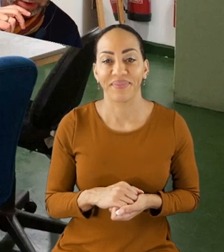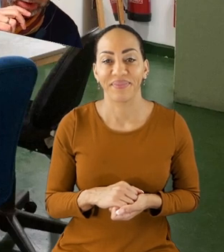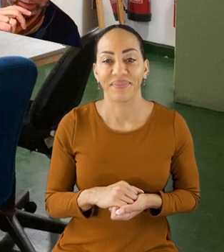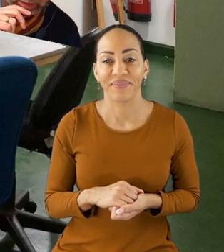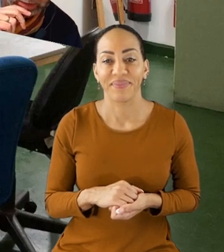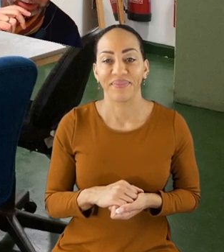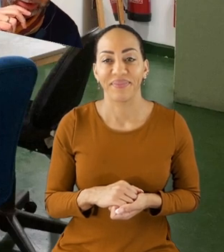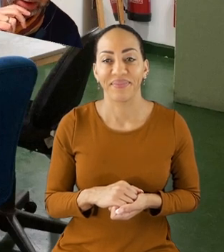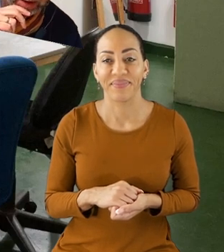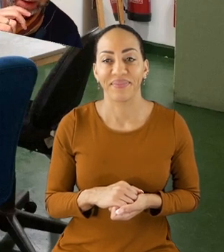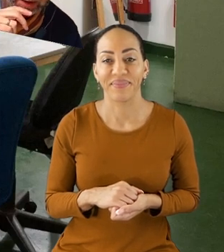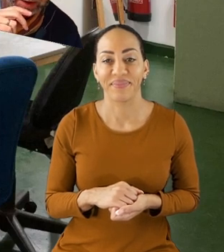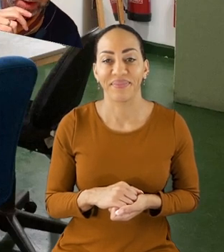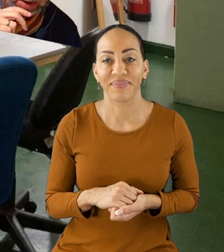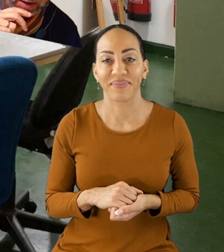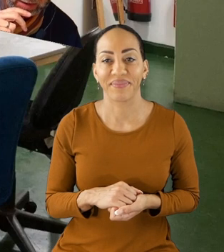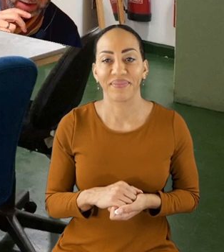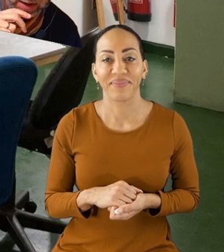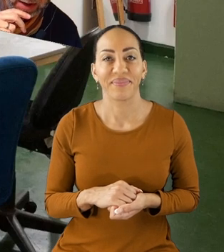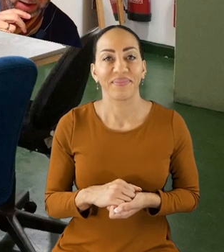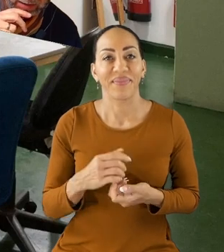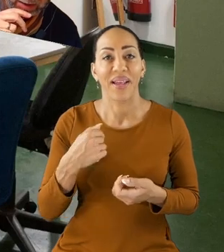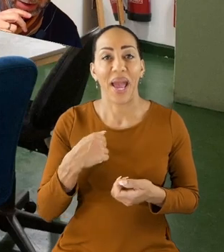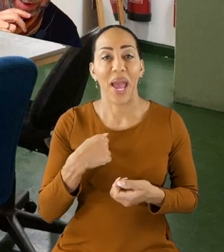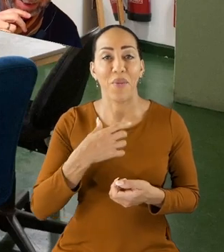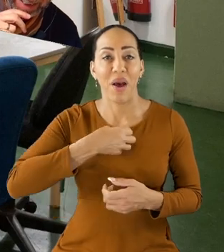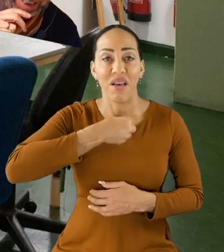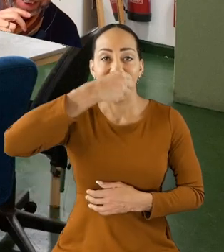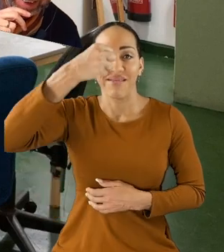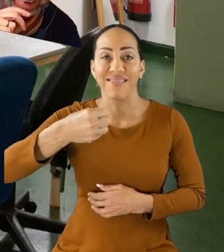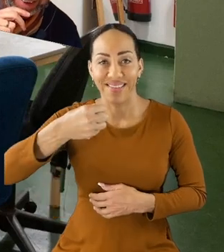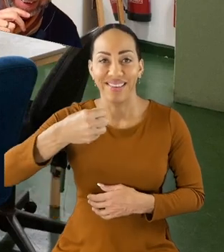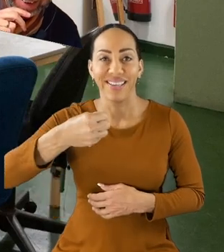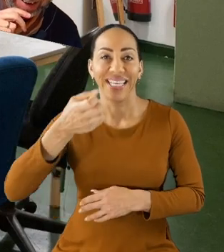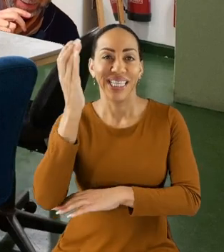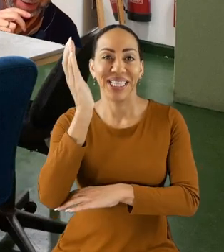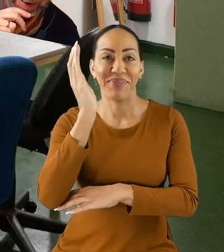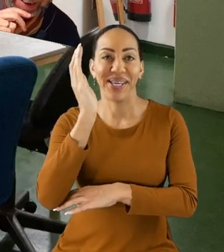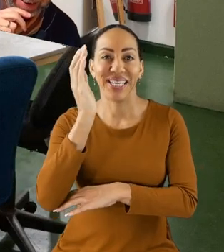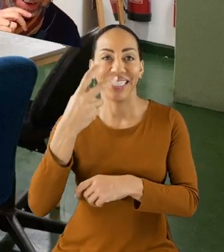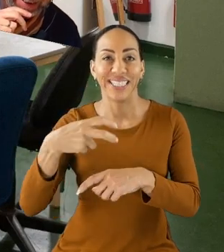I'm going to put myself in the speaker's seat and